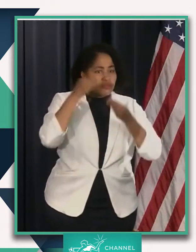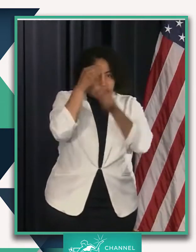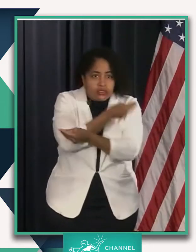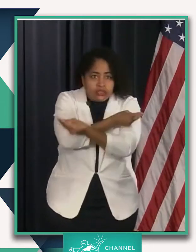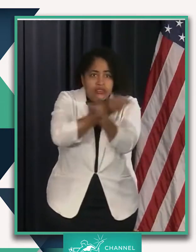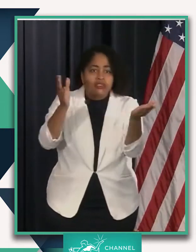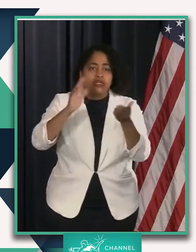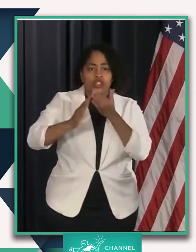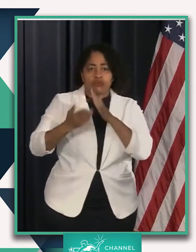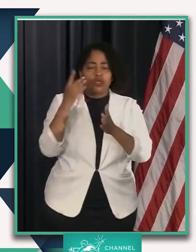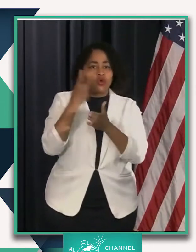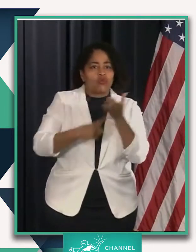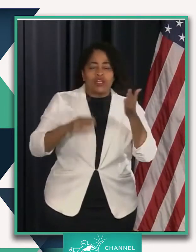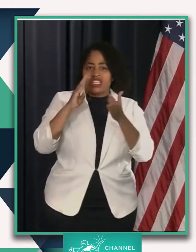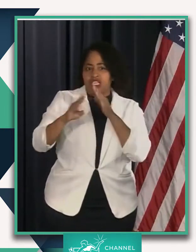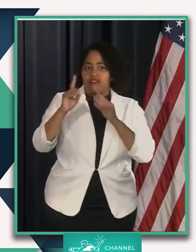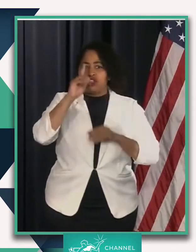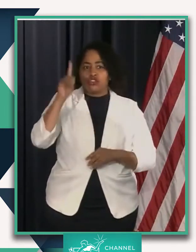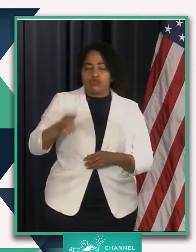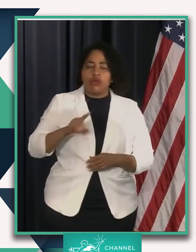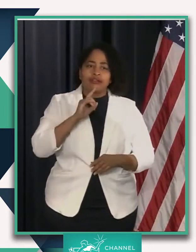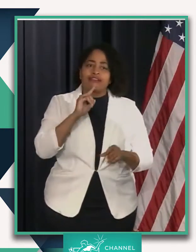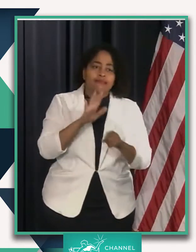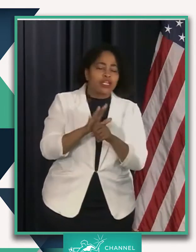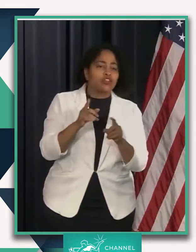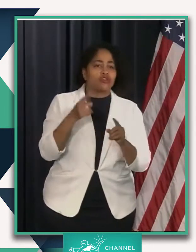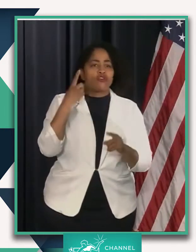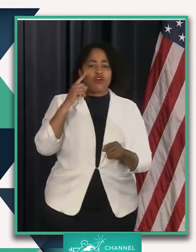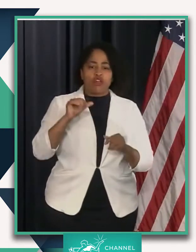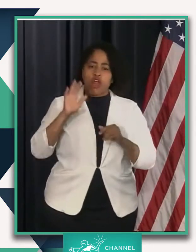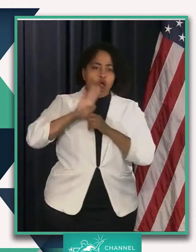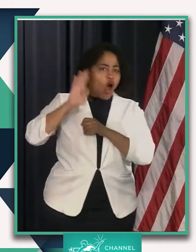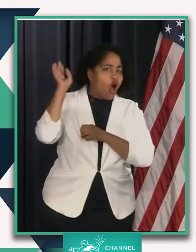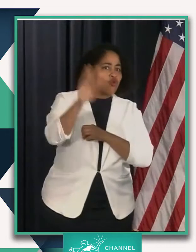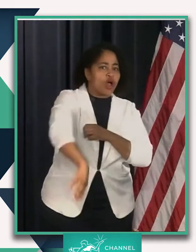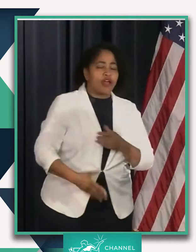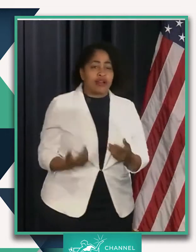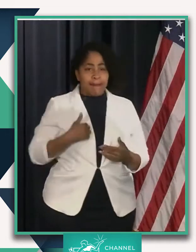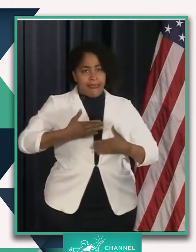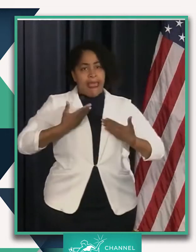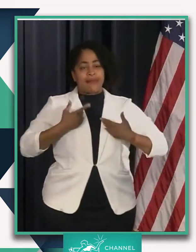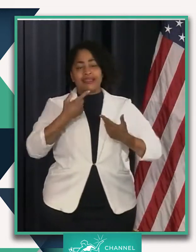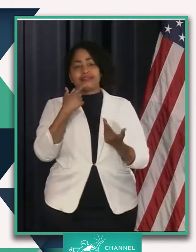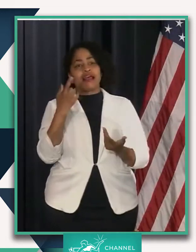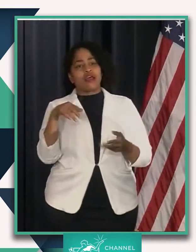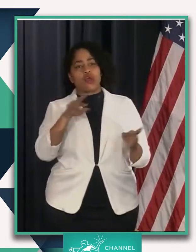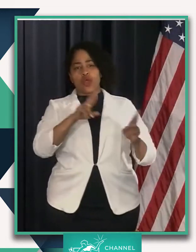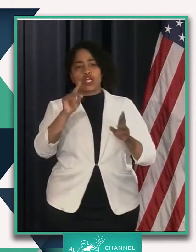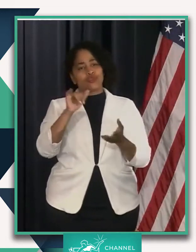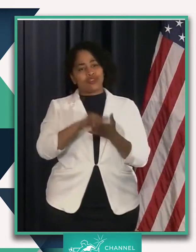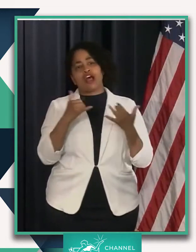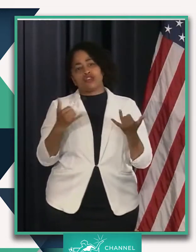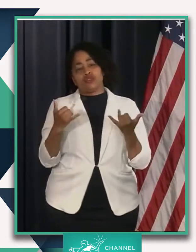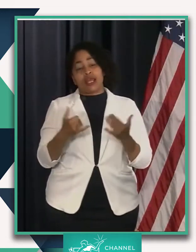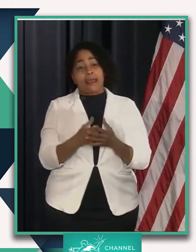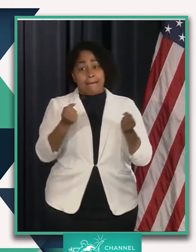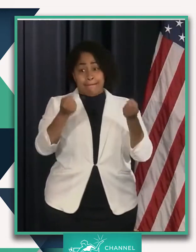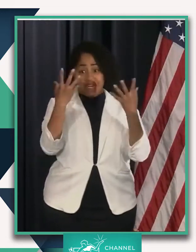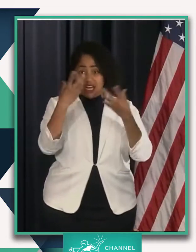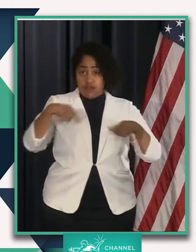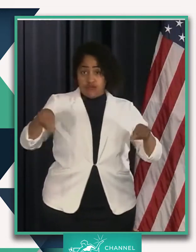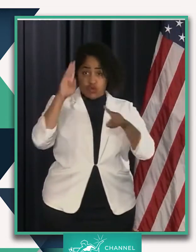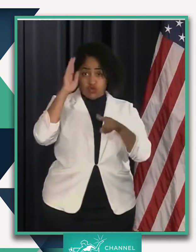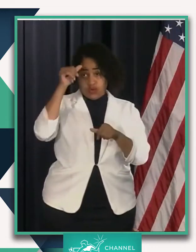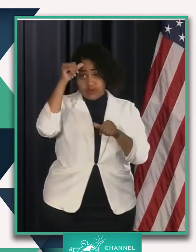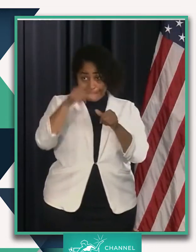what the city of Detroit is committed to for the long run. And I'm pleased to say that they're ready to do that today. Now, many of you will